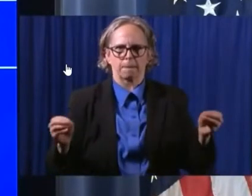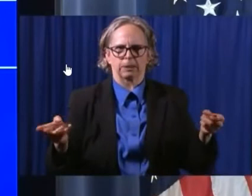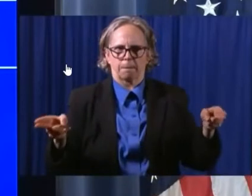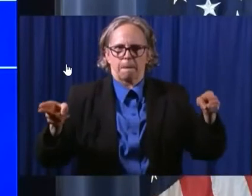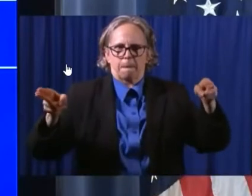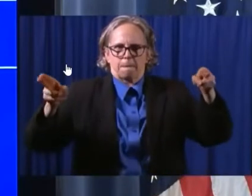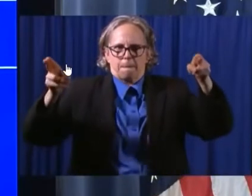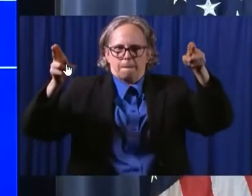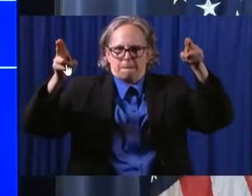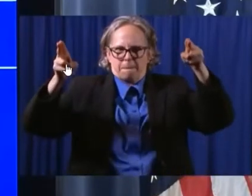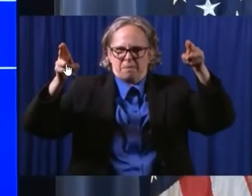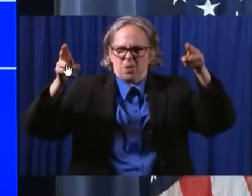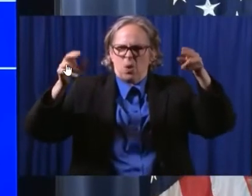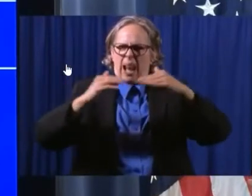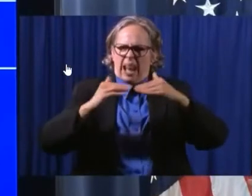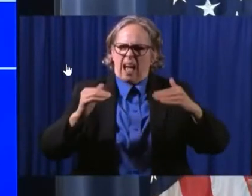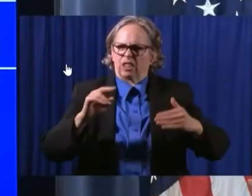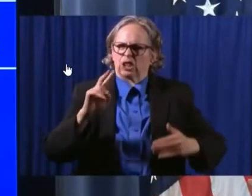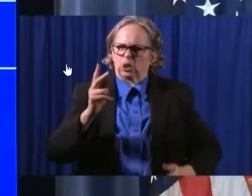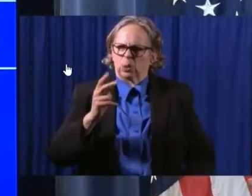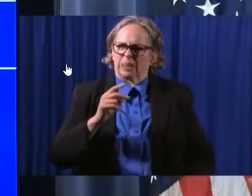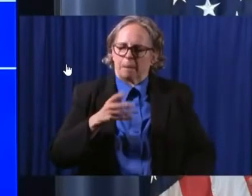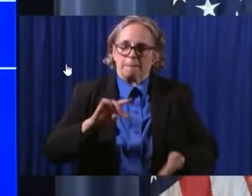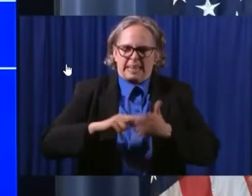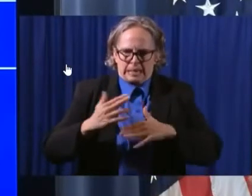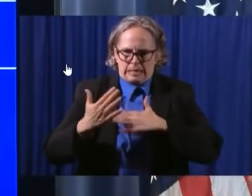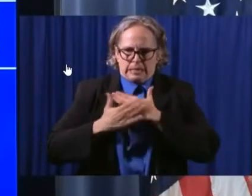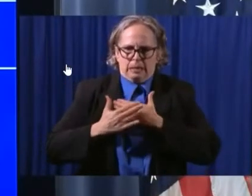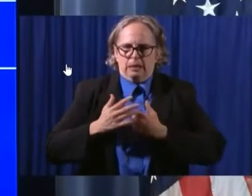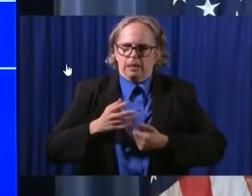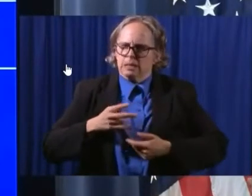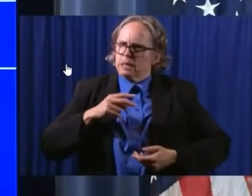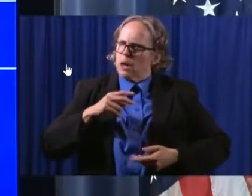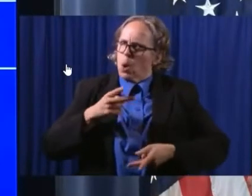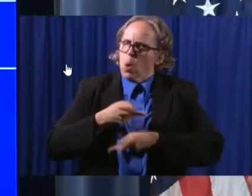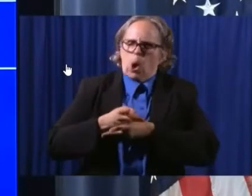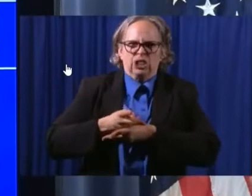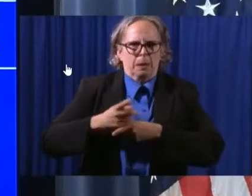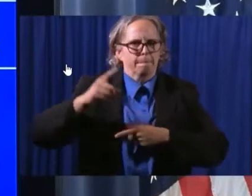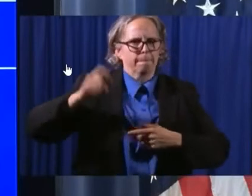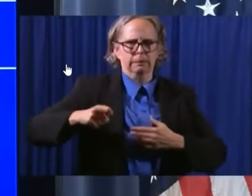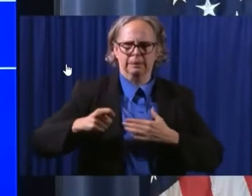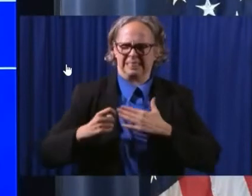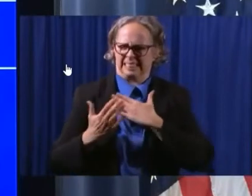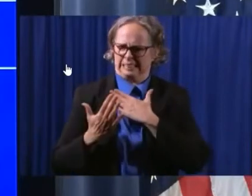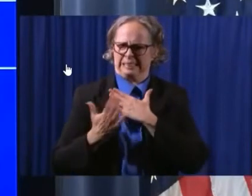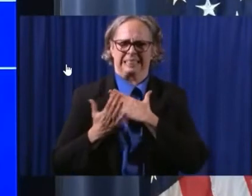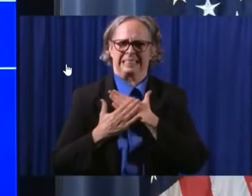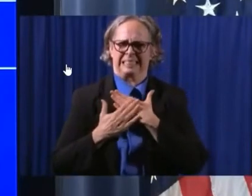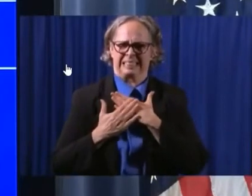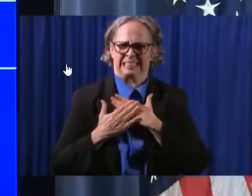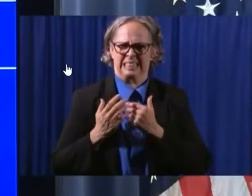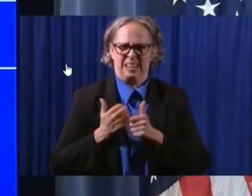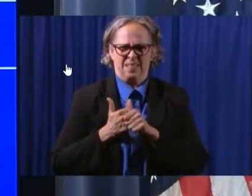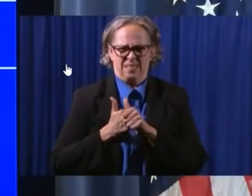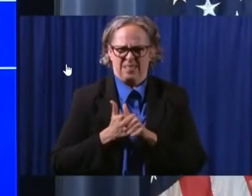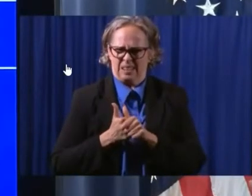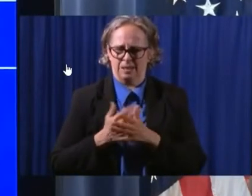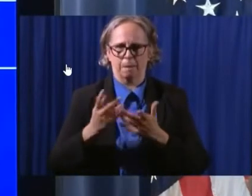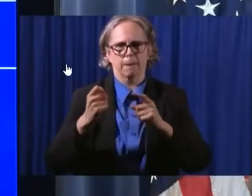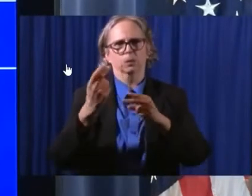caution, and as with every level, all current health orders and sector-specific guidance must continue to be followed. Furthermore, Ohioans should continue to follow